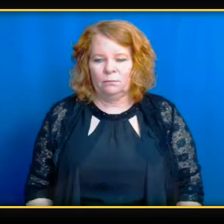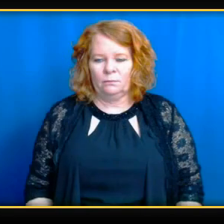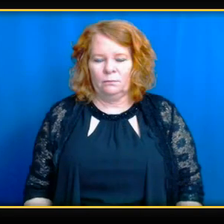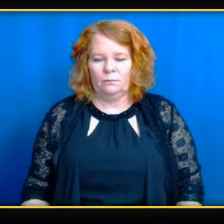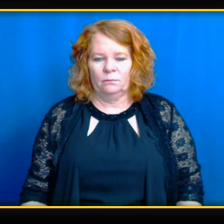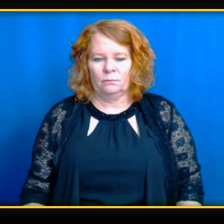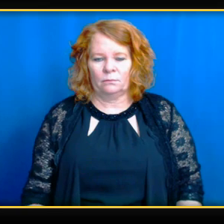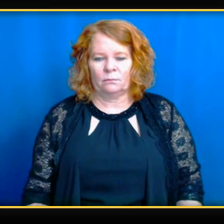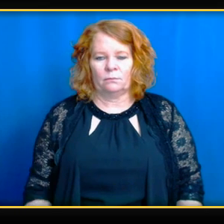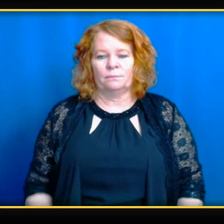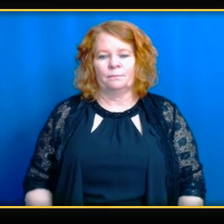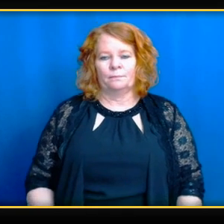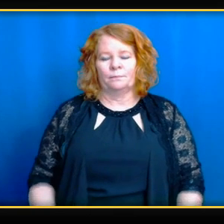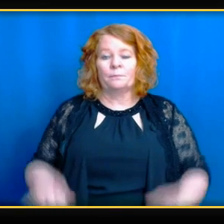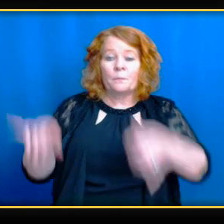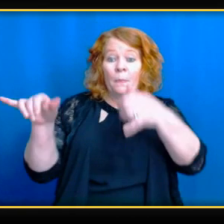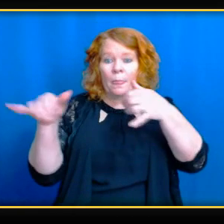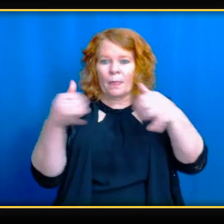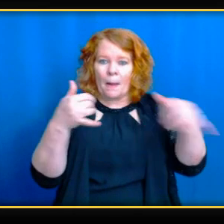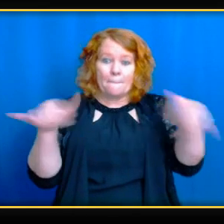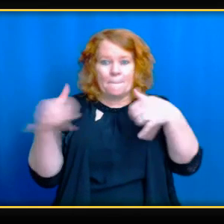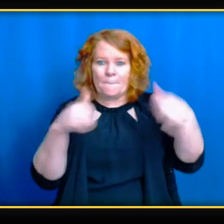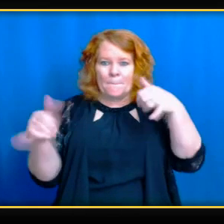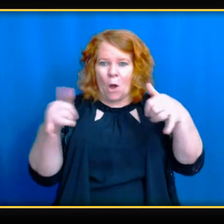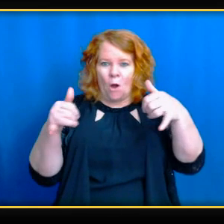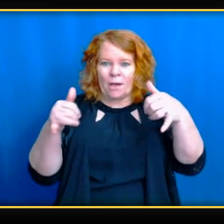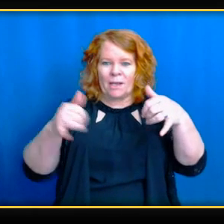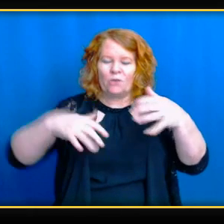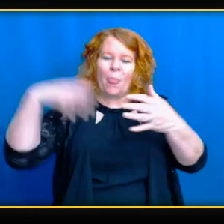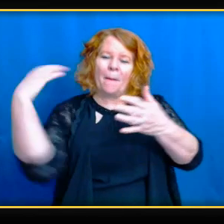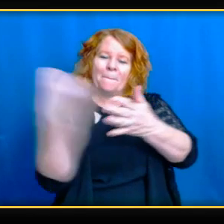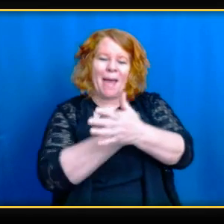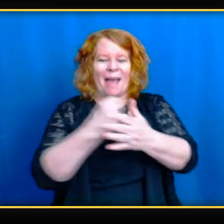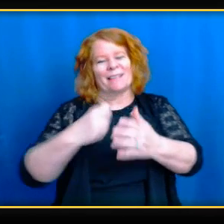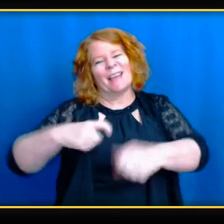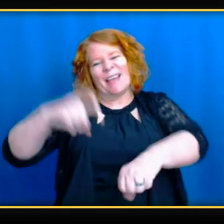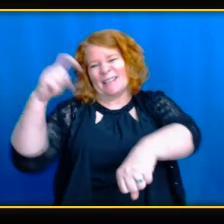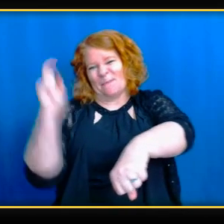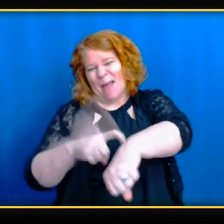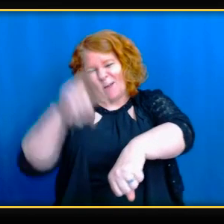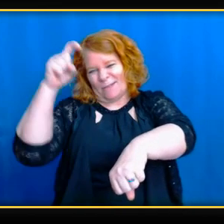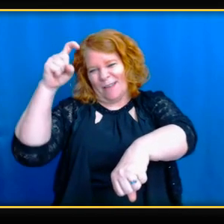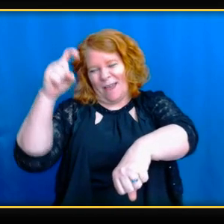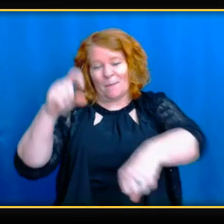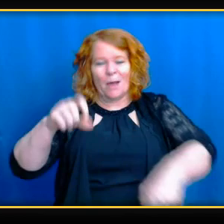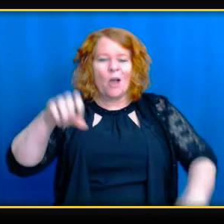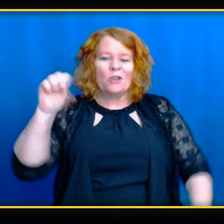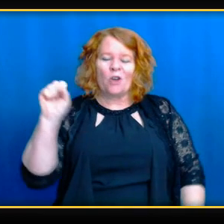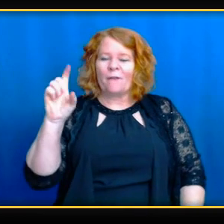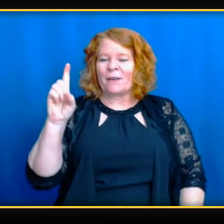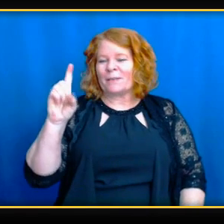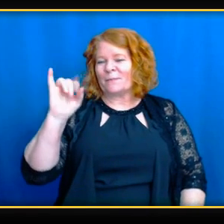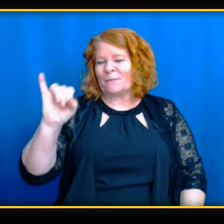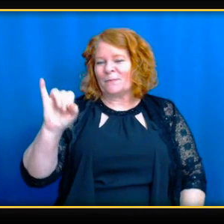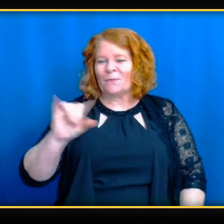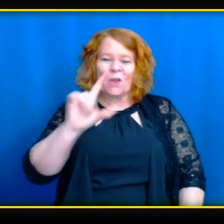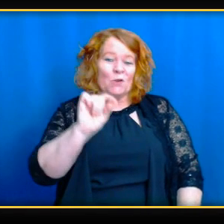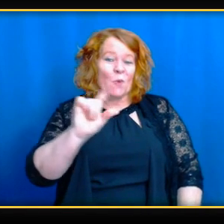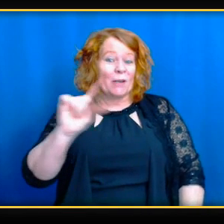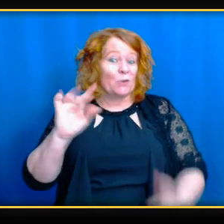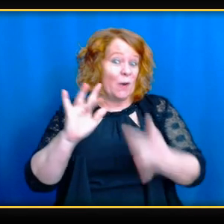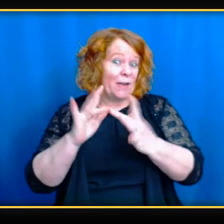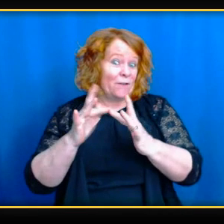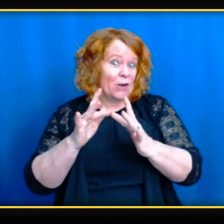Party to the max. It's about time. Starkloff Disability Institute 2020 Virtual Gala. Bob Costas will be